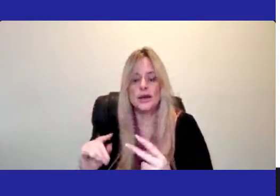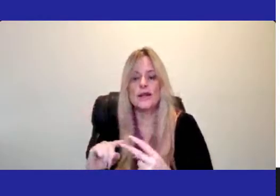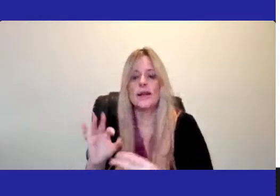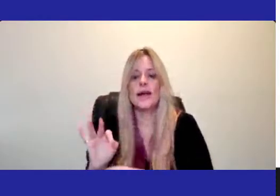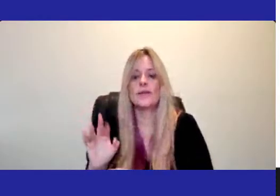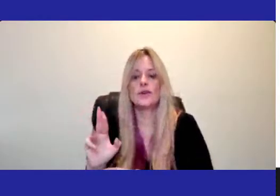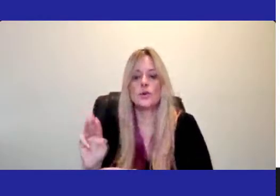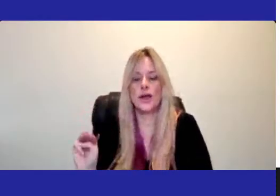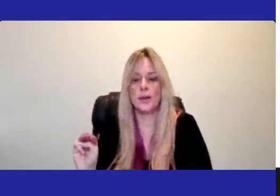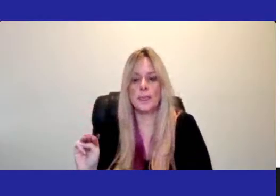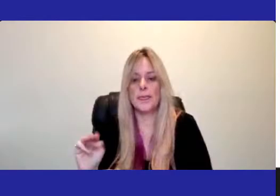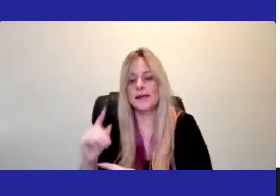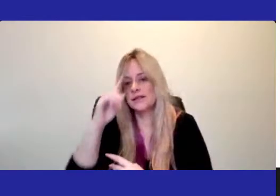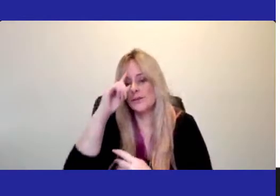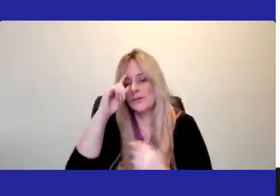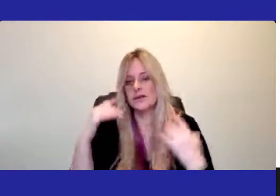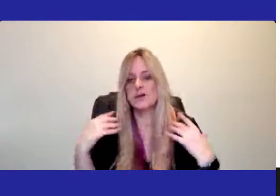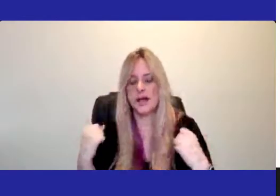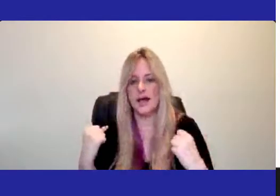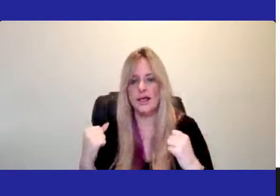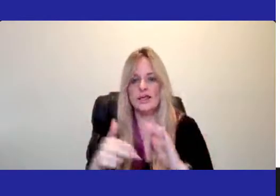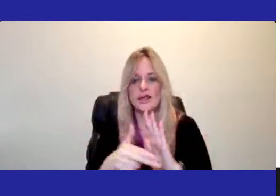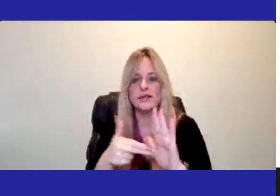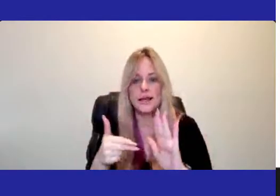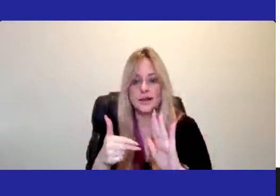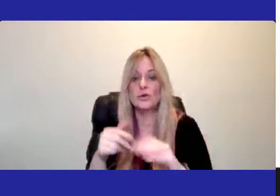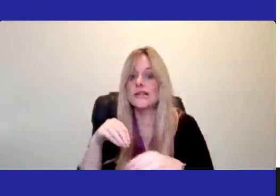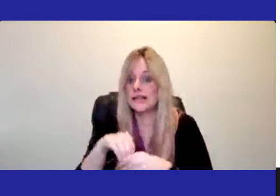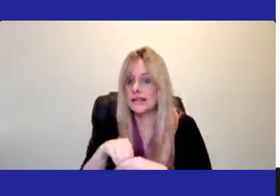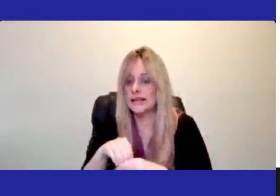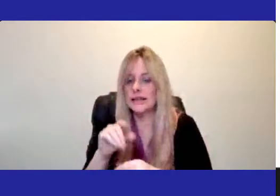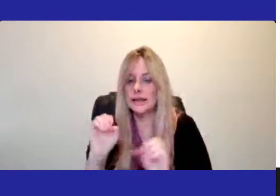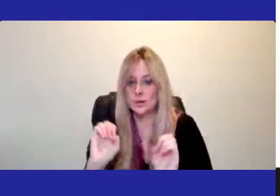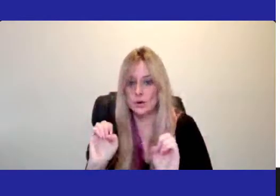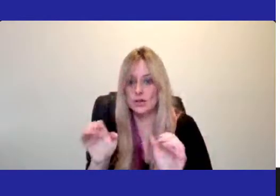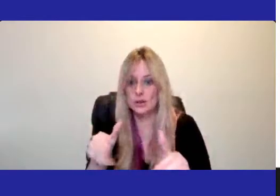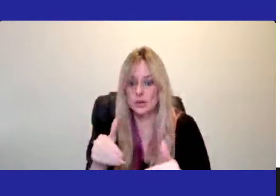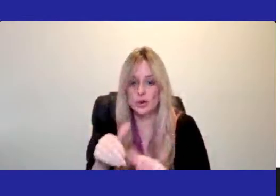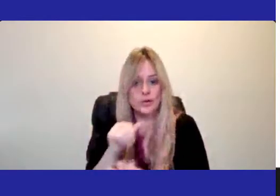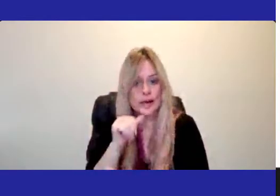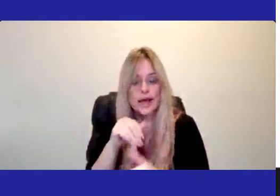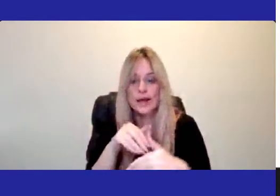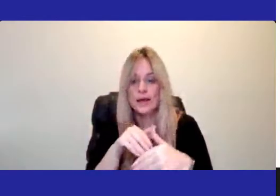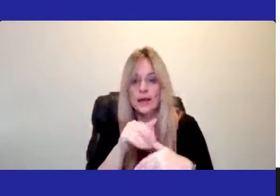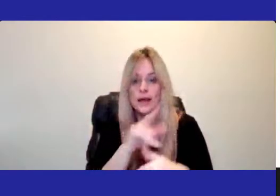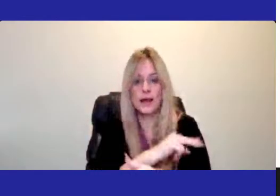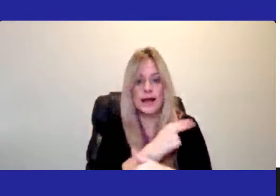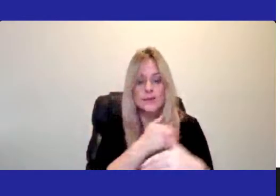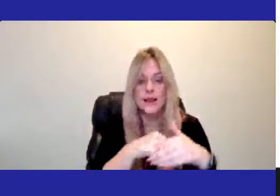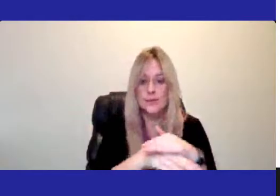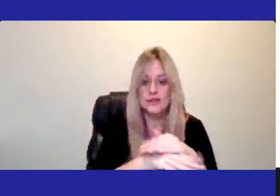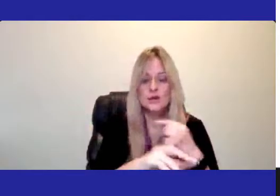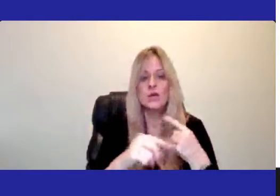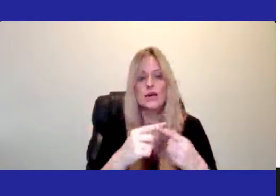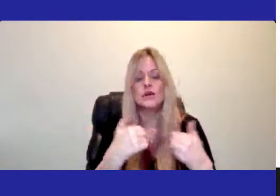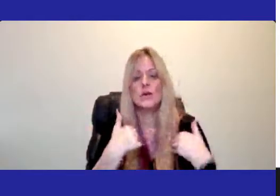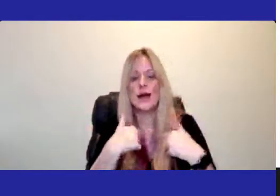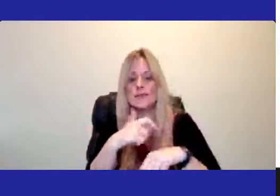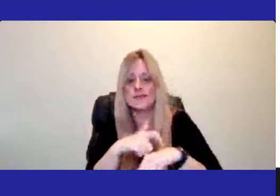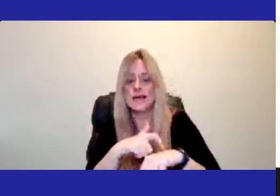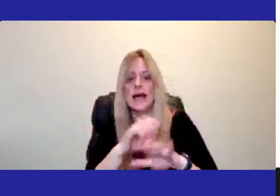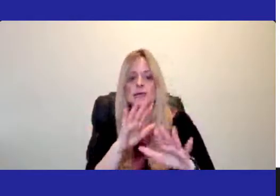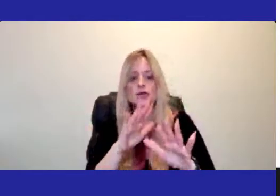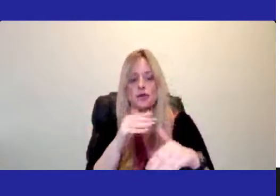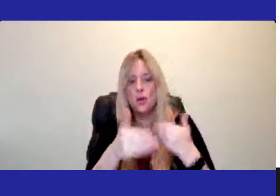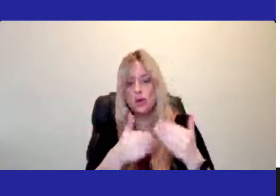a mental health diagnosis to the emergency room, mind you. Not an admission where you have some time to digest the admission and figure